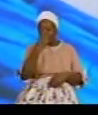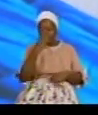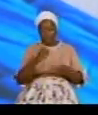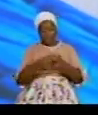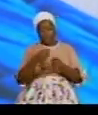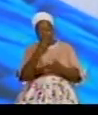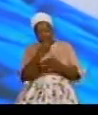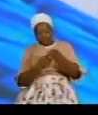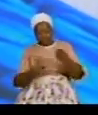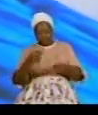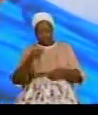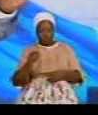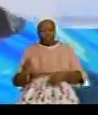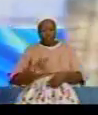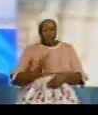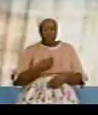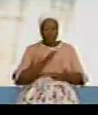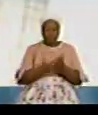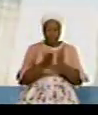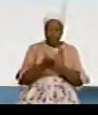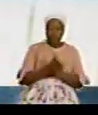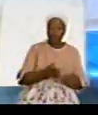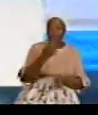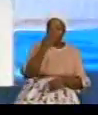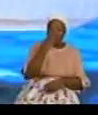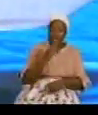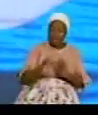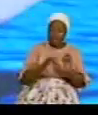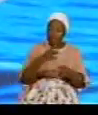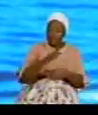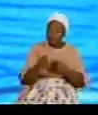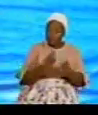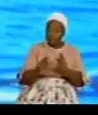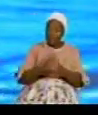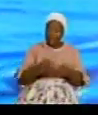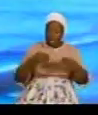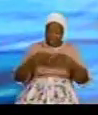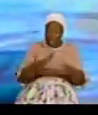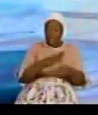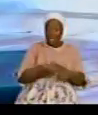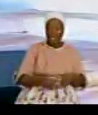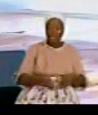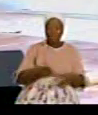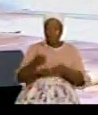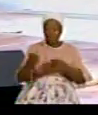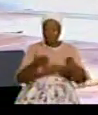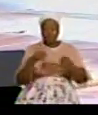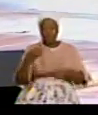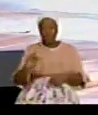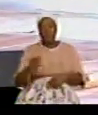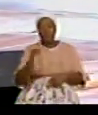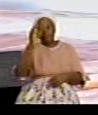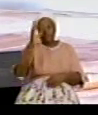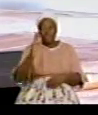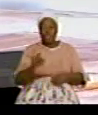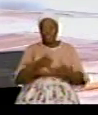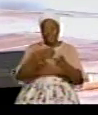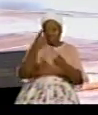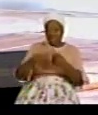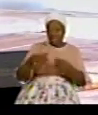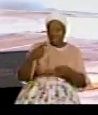the Pharisees are leading and controlling the preachers, then